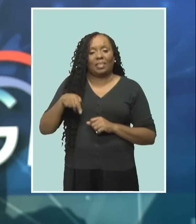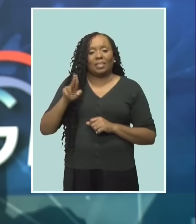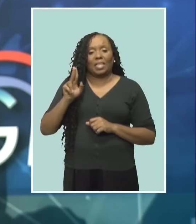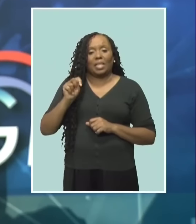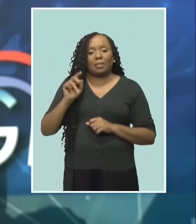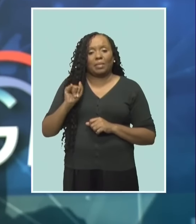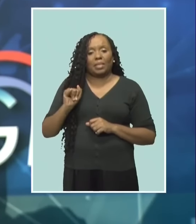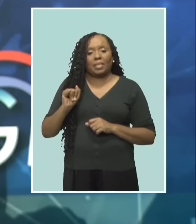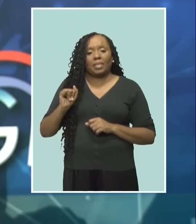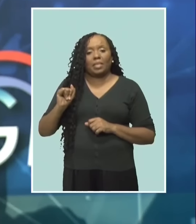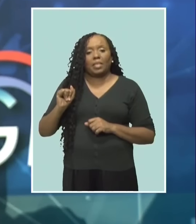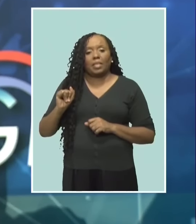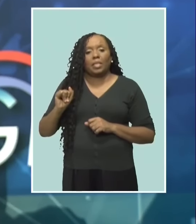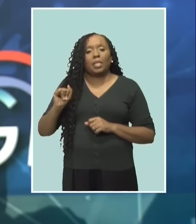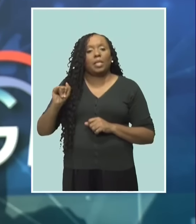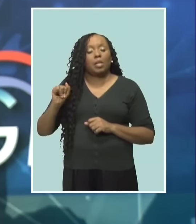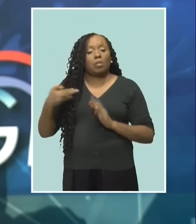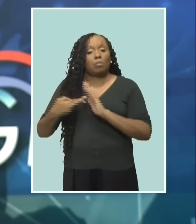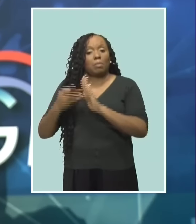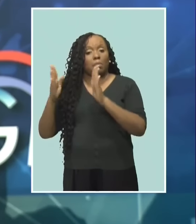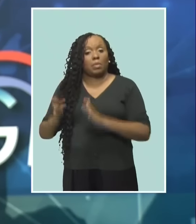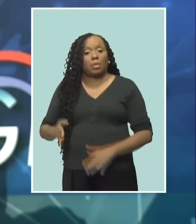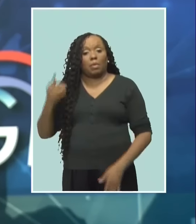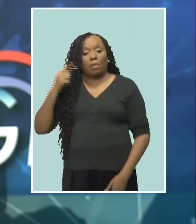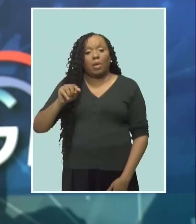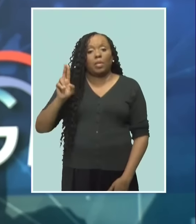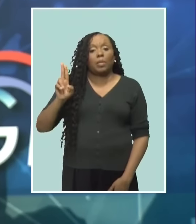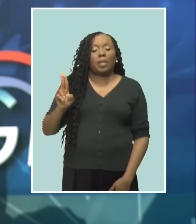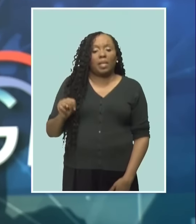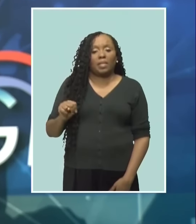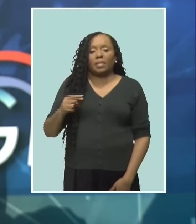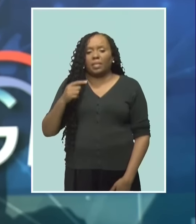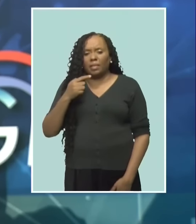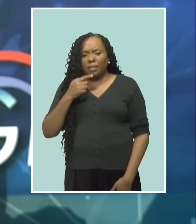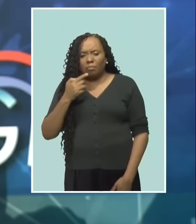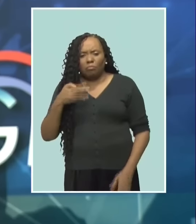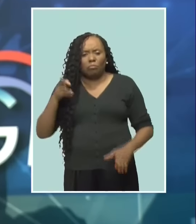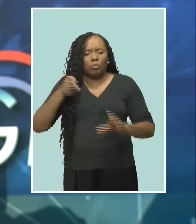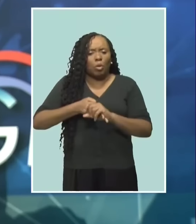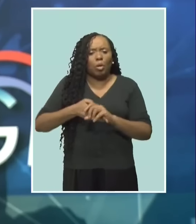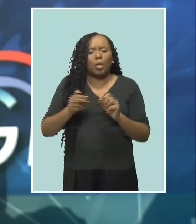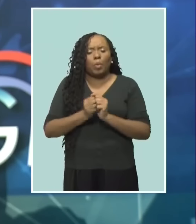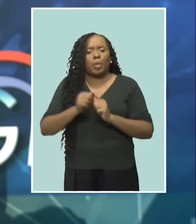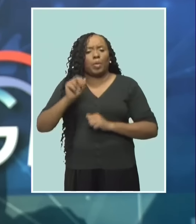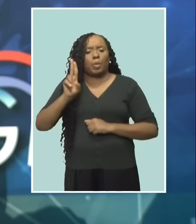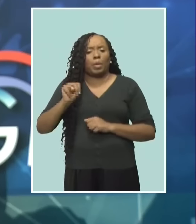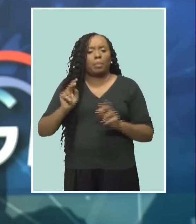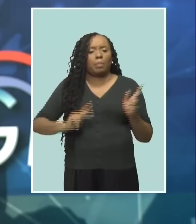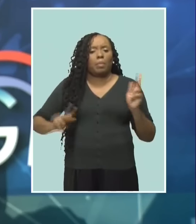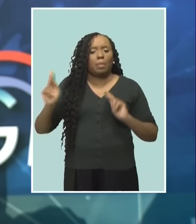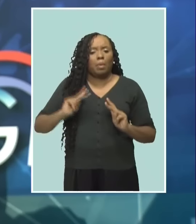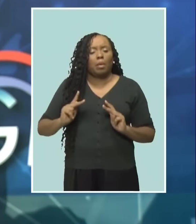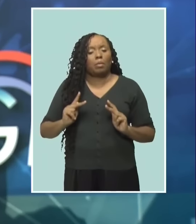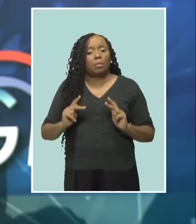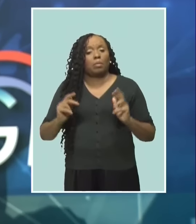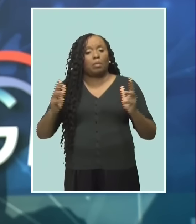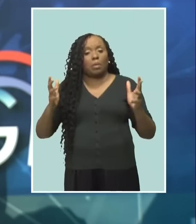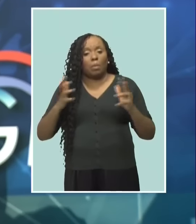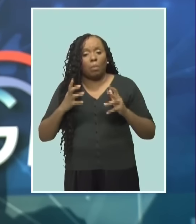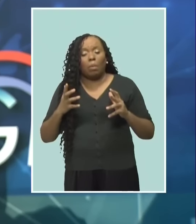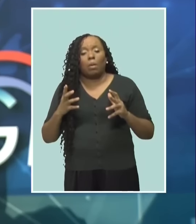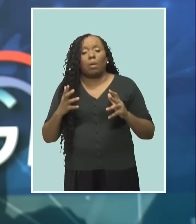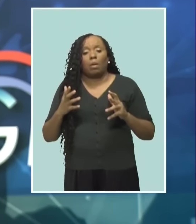Nations, Carita White, stated the island's position as it joined with the majority of UN members Wednesday in reiterating a call for